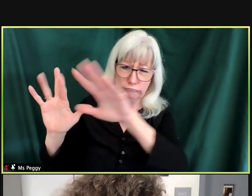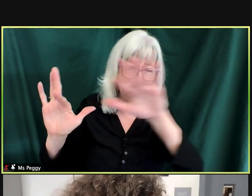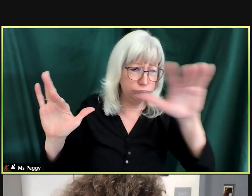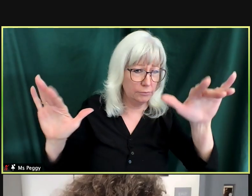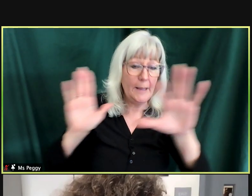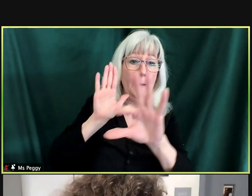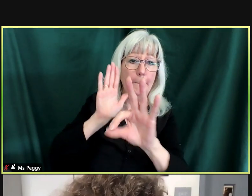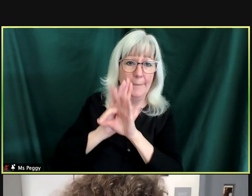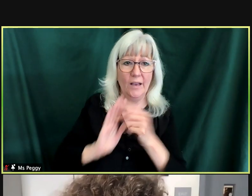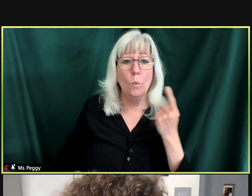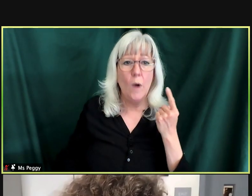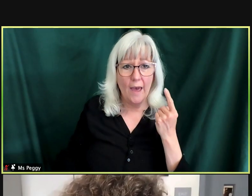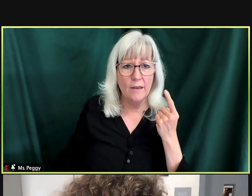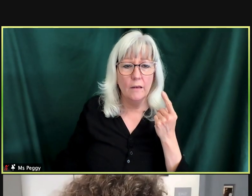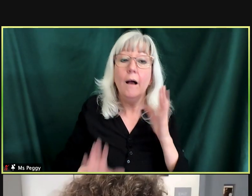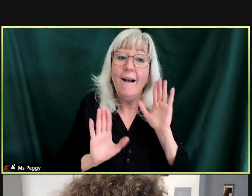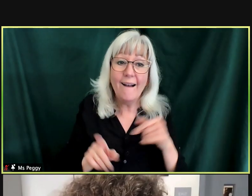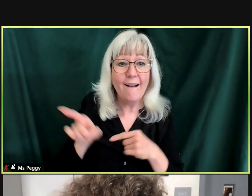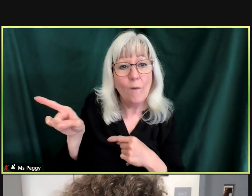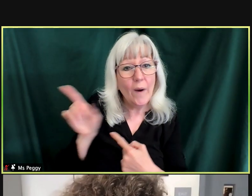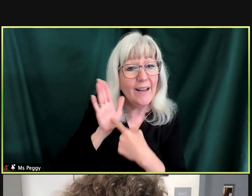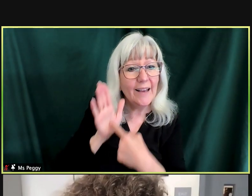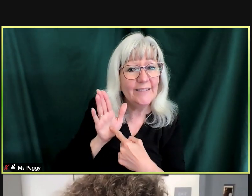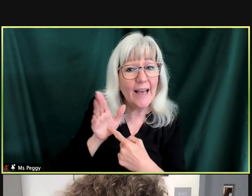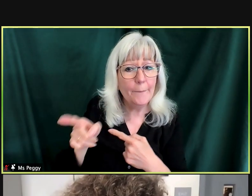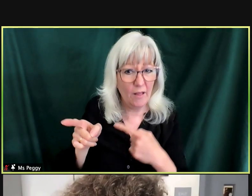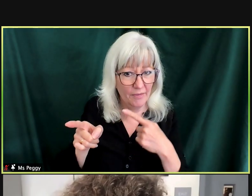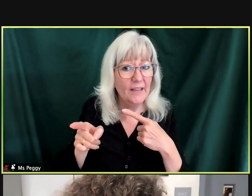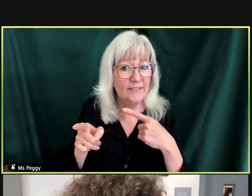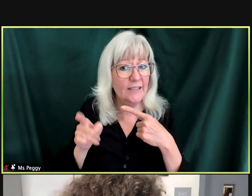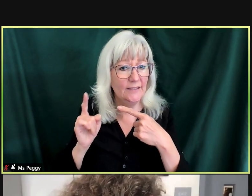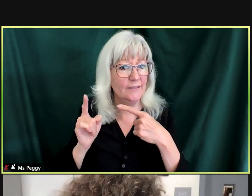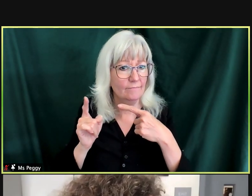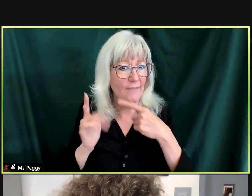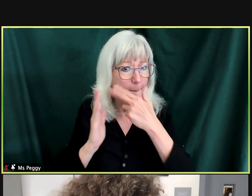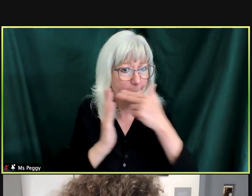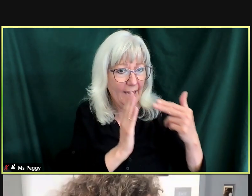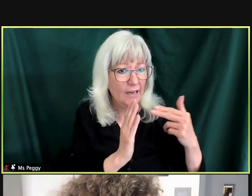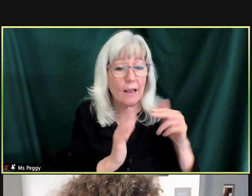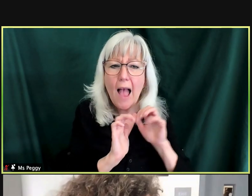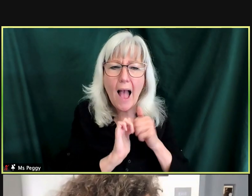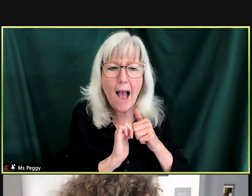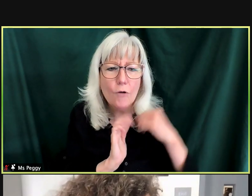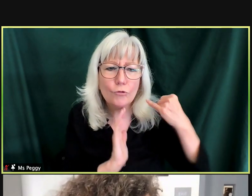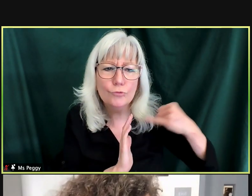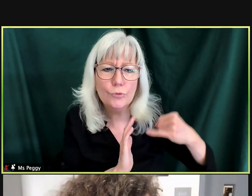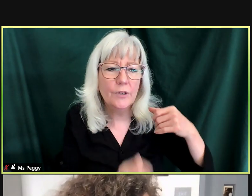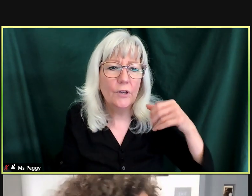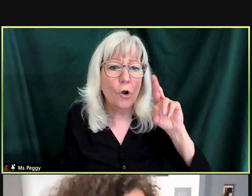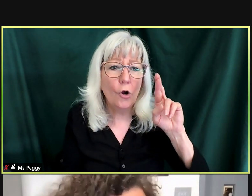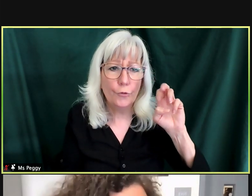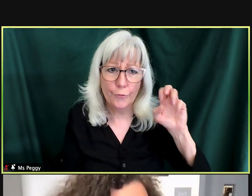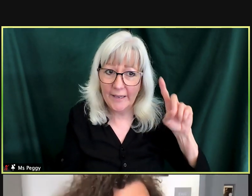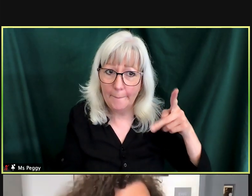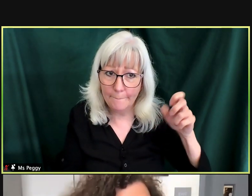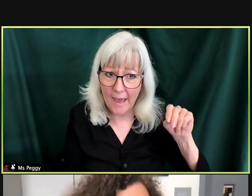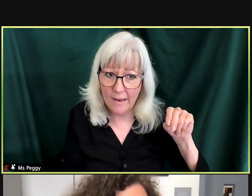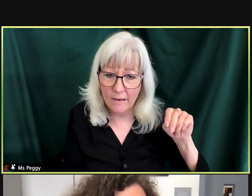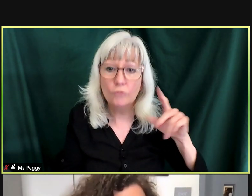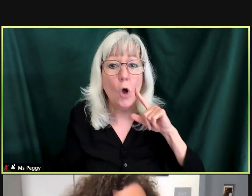this is a letter written with the reed pen. He's writing to his brother, and he's making a little sketch to